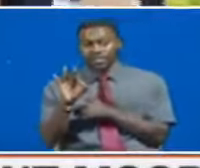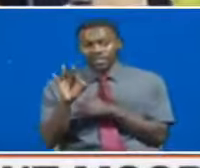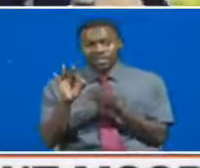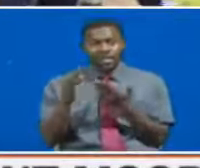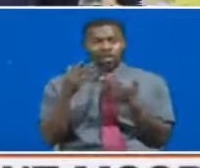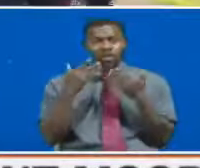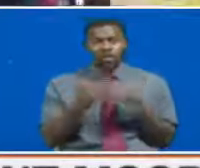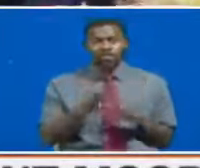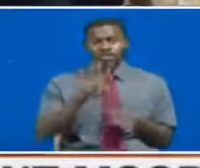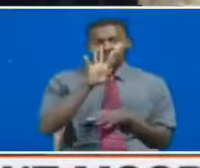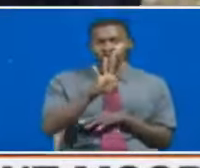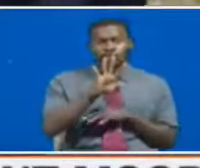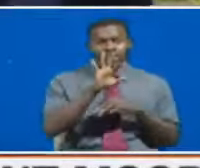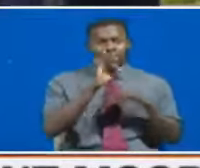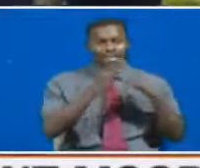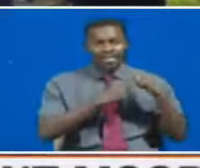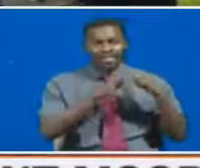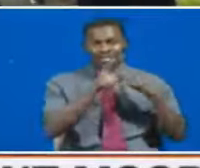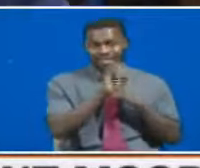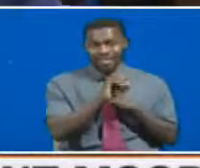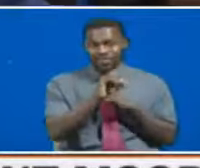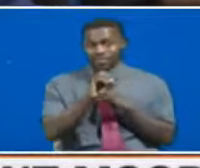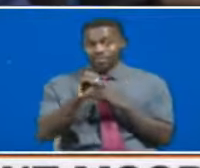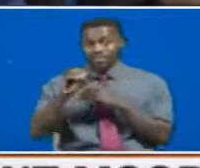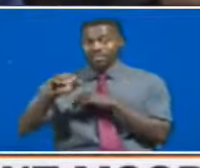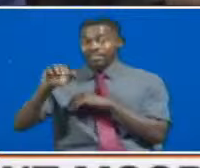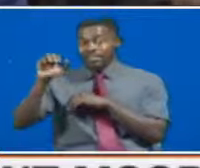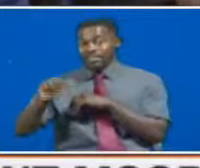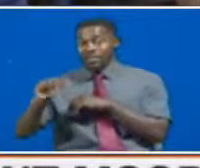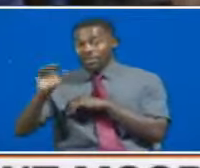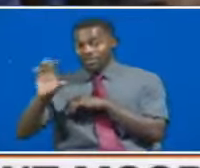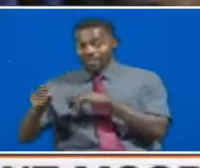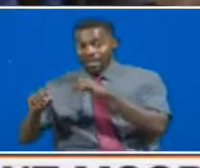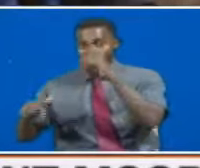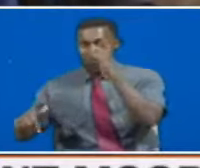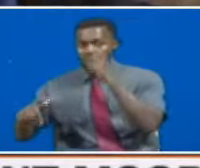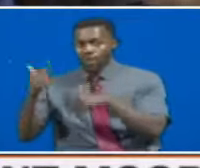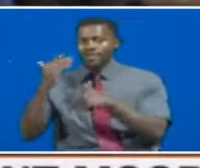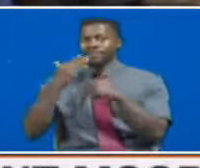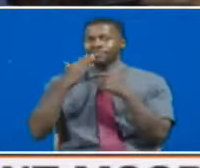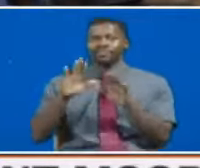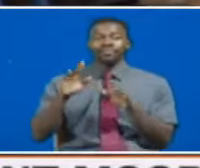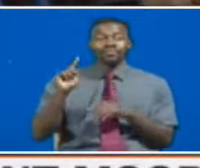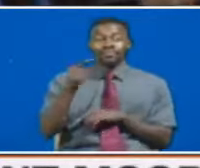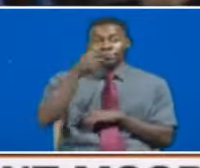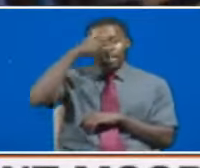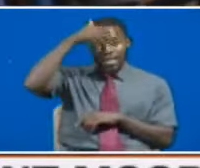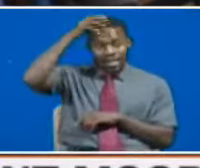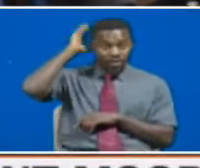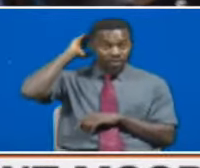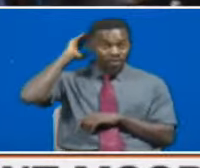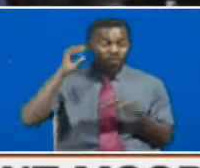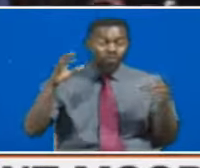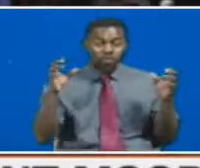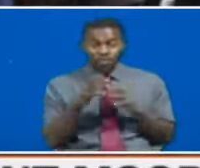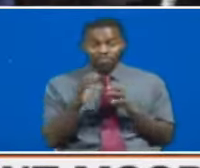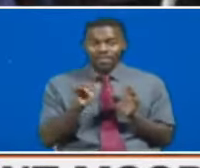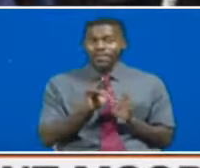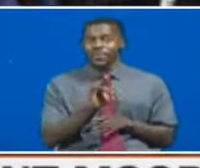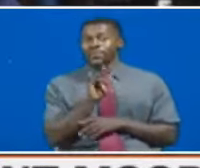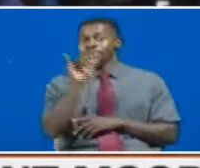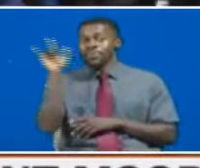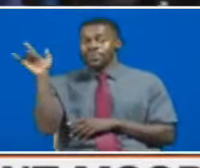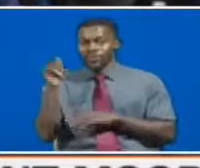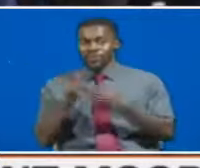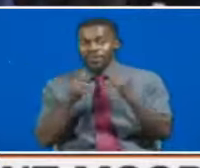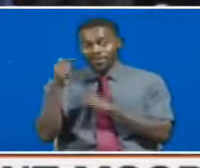losing 48-0 to South Africa. The Kenya women's rugby team, Kenya Lionesses, will not only be hunting for the African